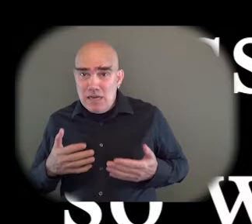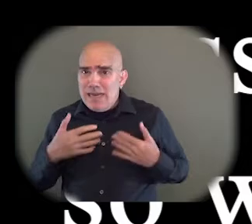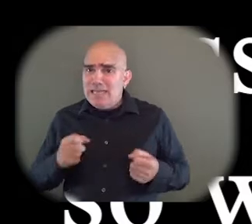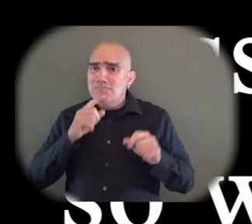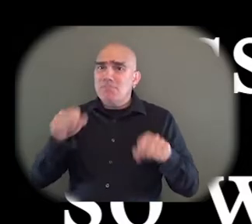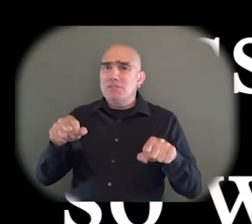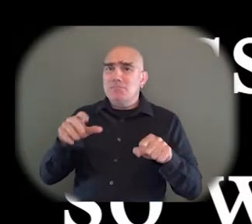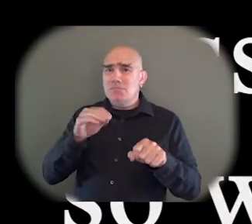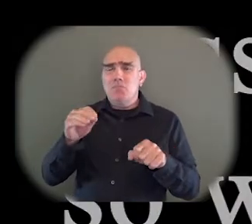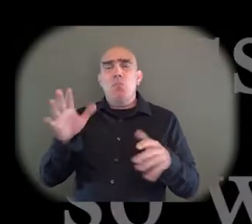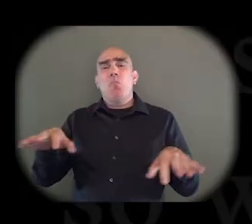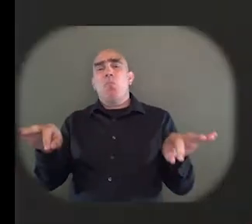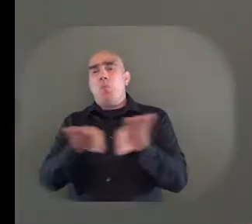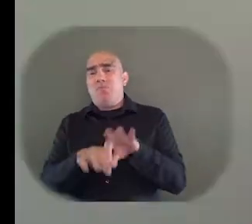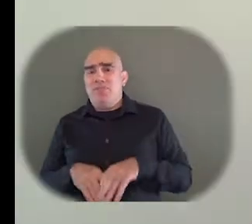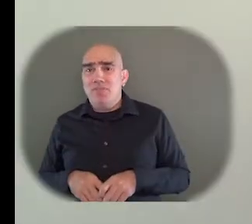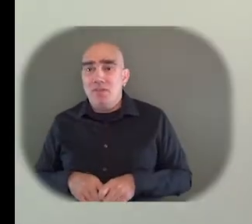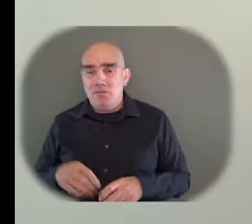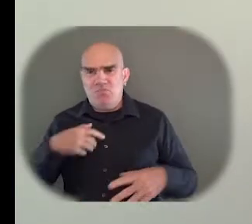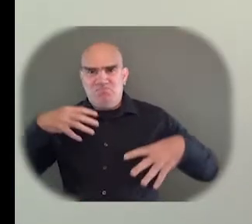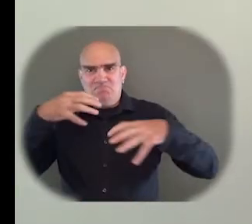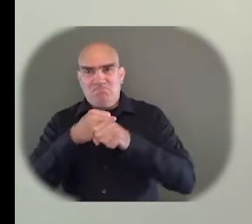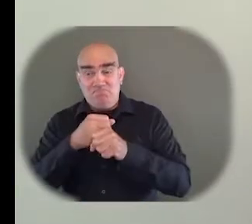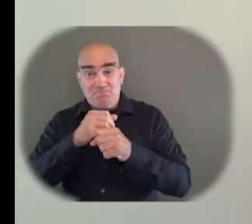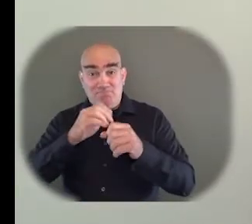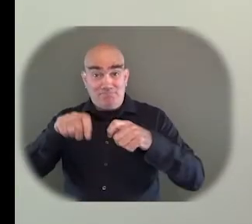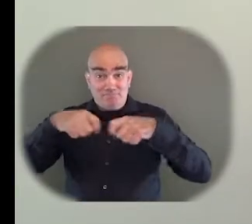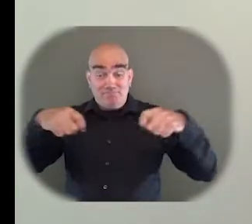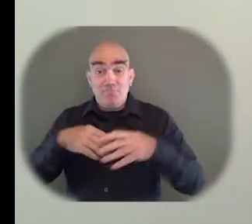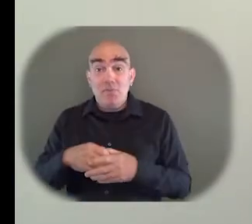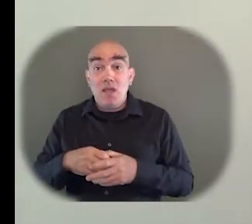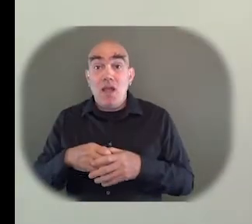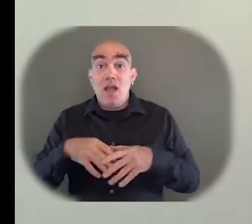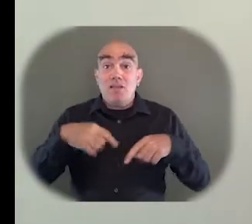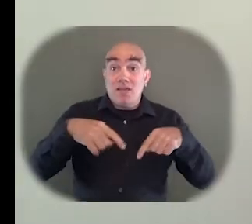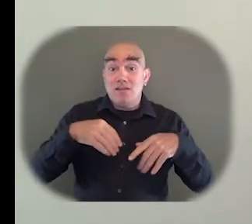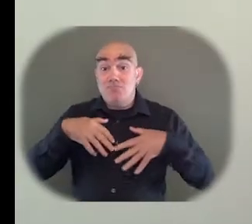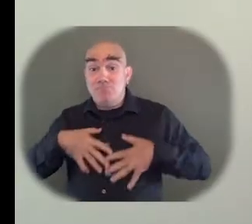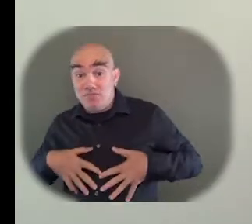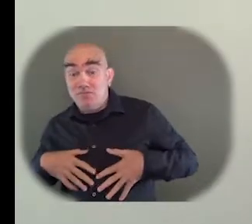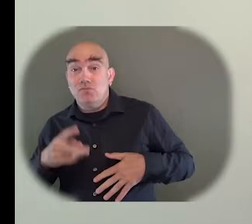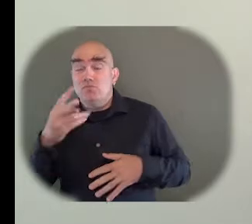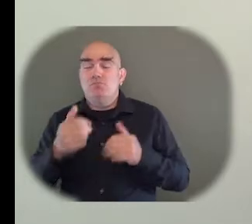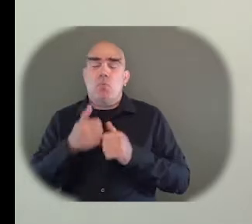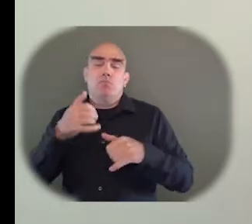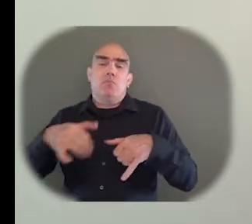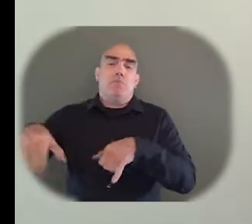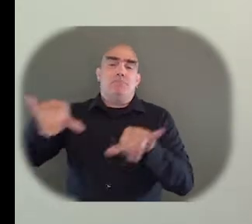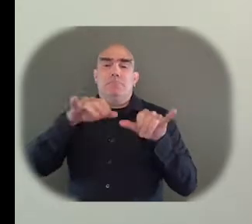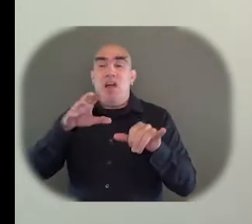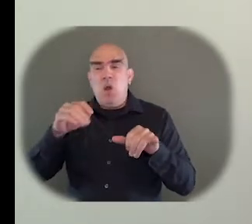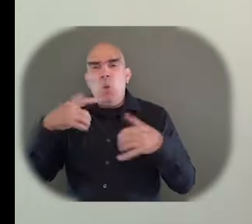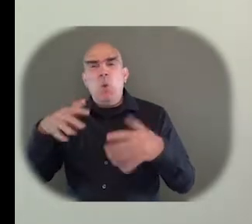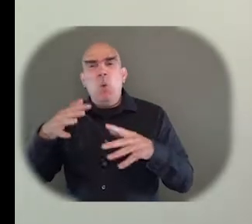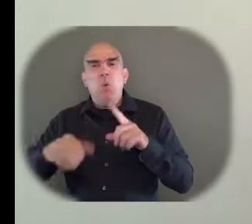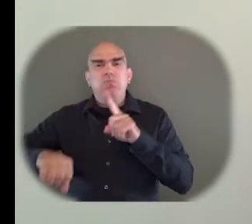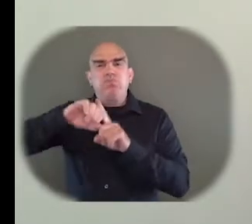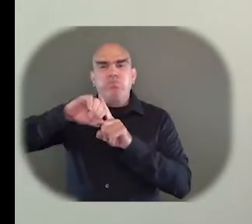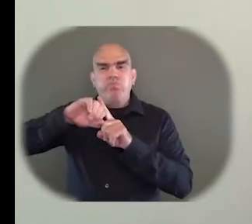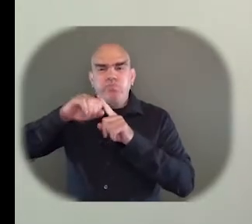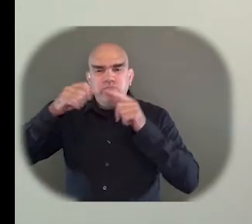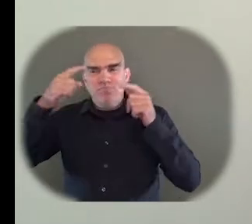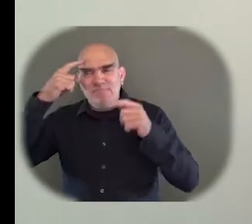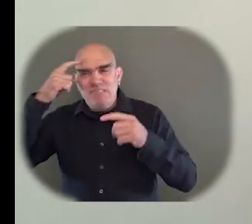is so worth it. In summary, anxiety and depression are two of the most common and debilitating mental